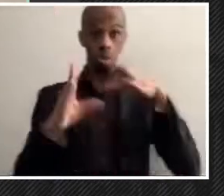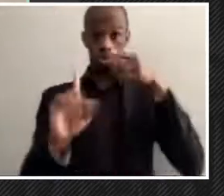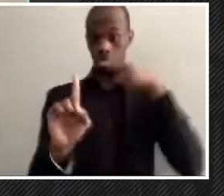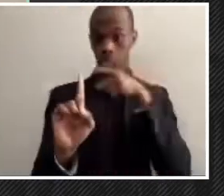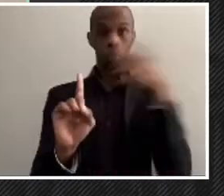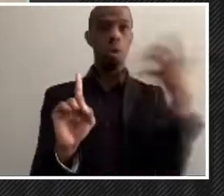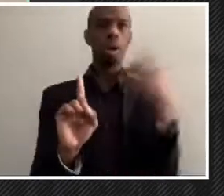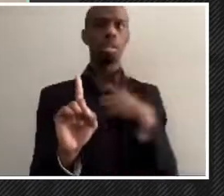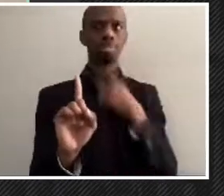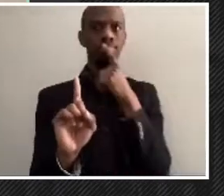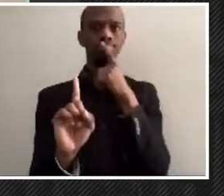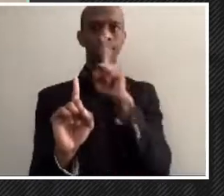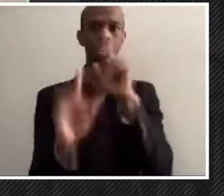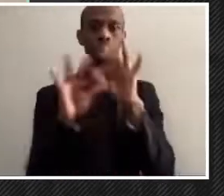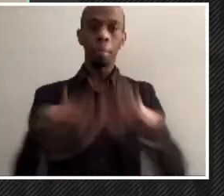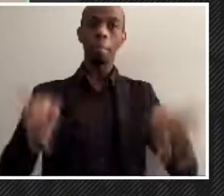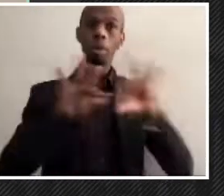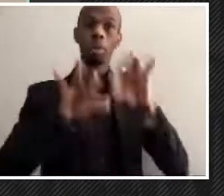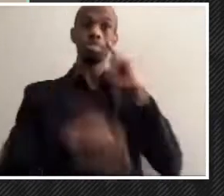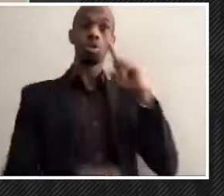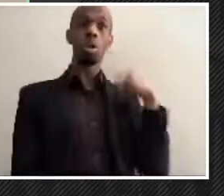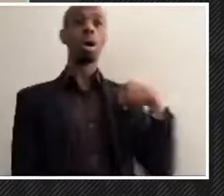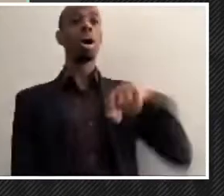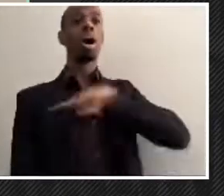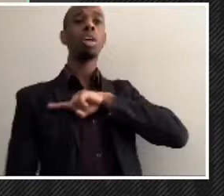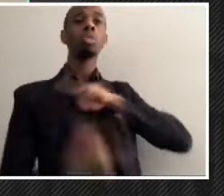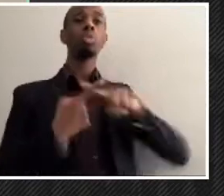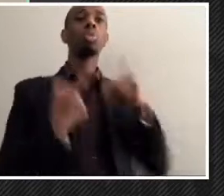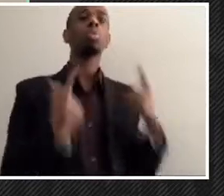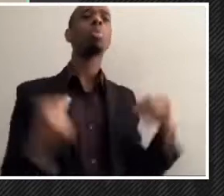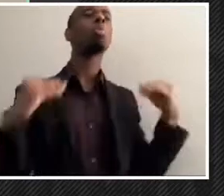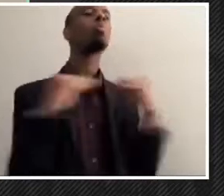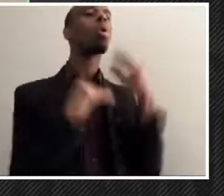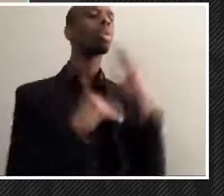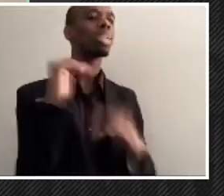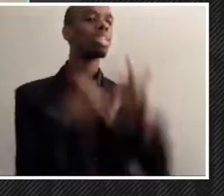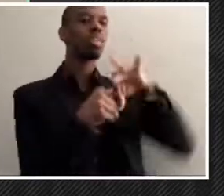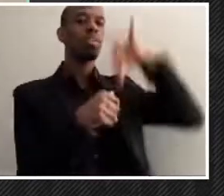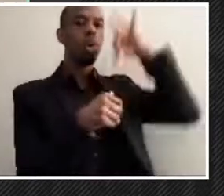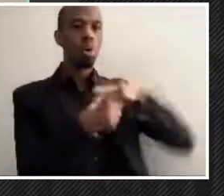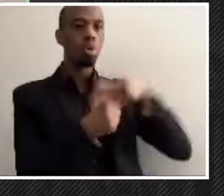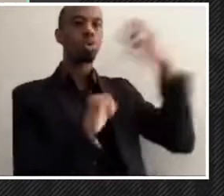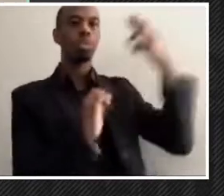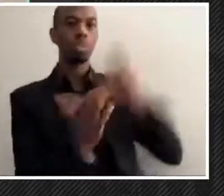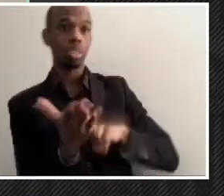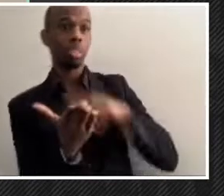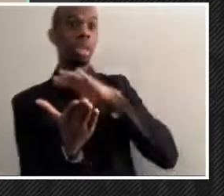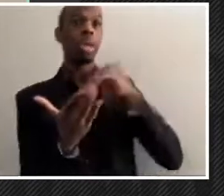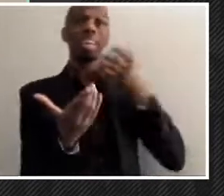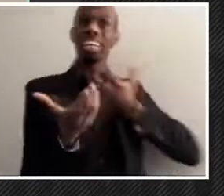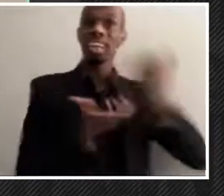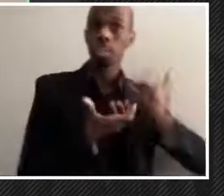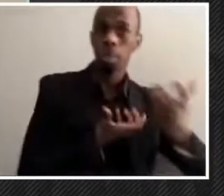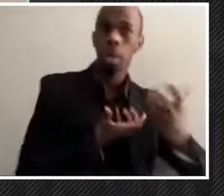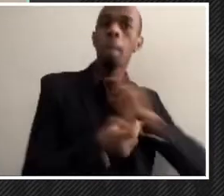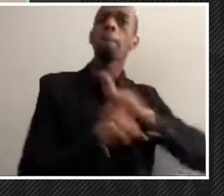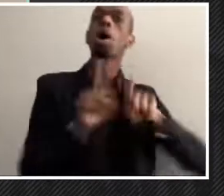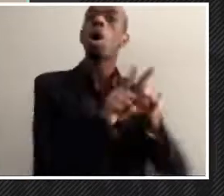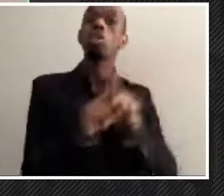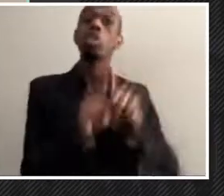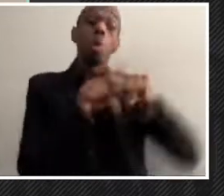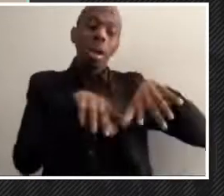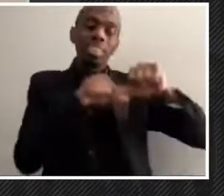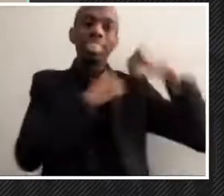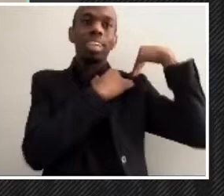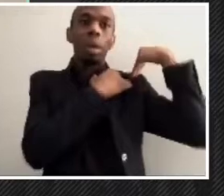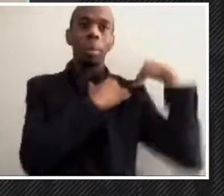is, right, for us to go beyond voter registration and voter engagement, but also accountability once